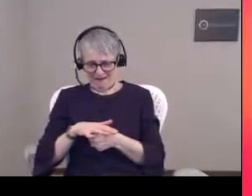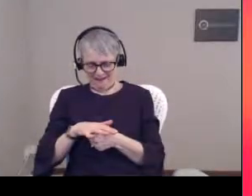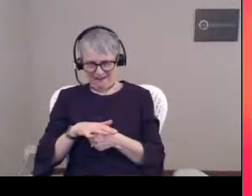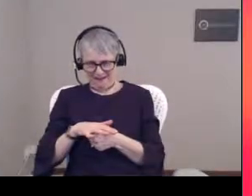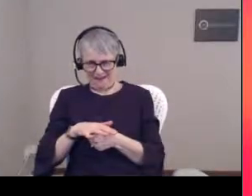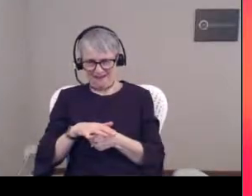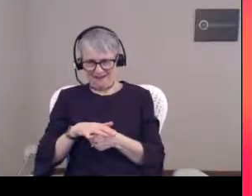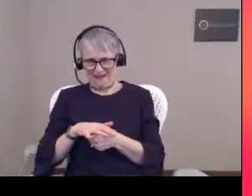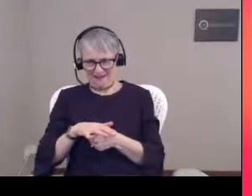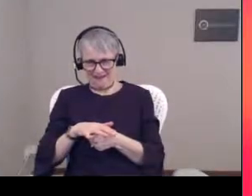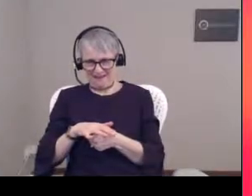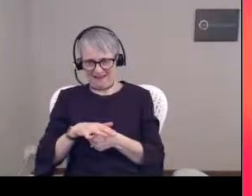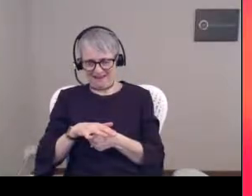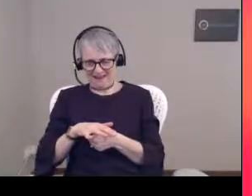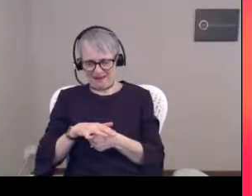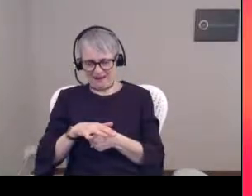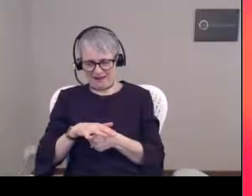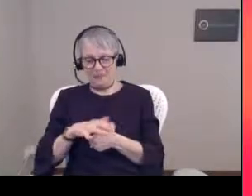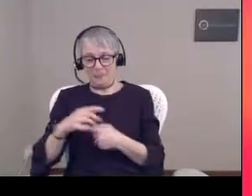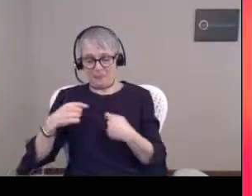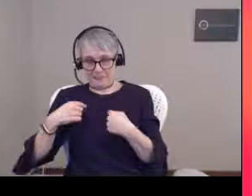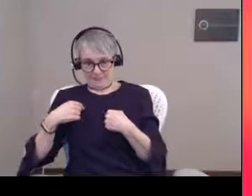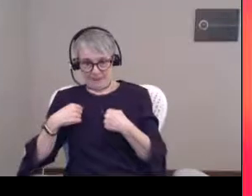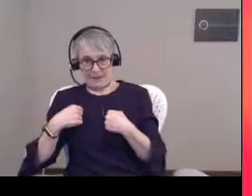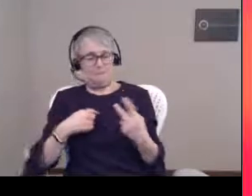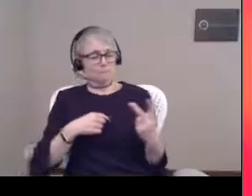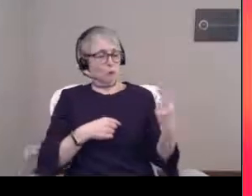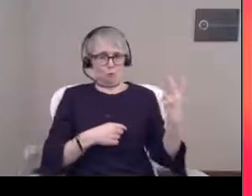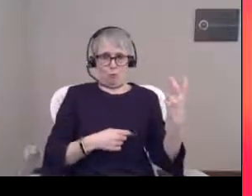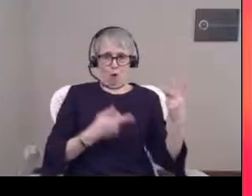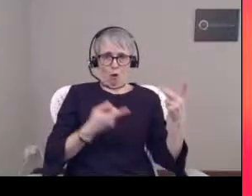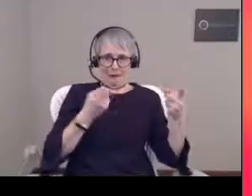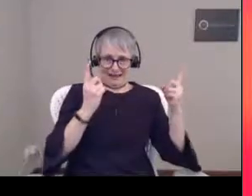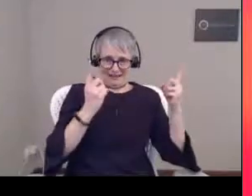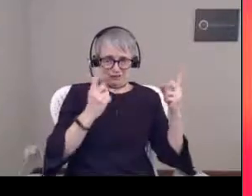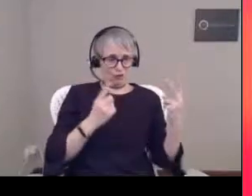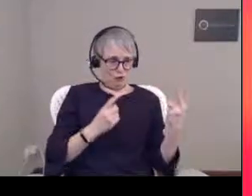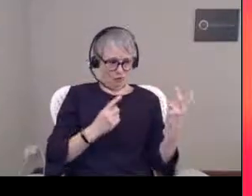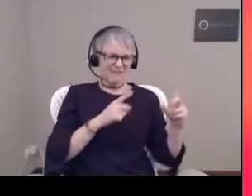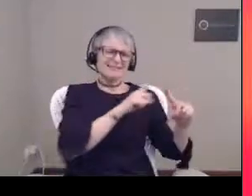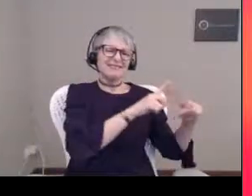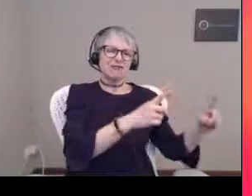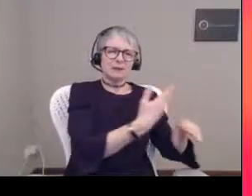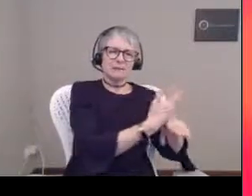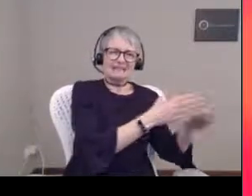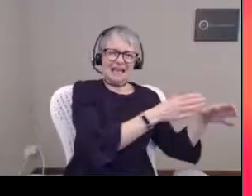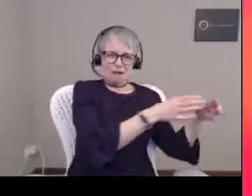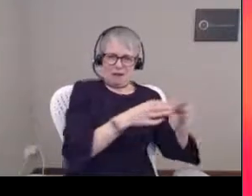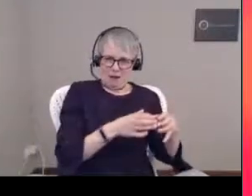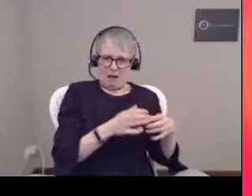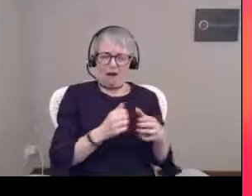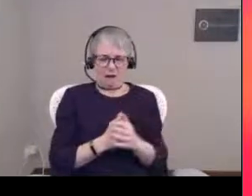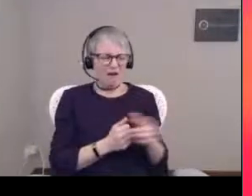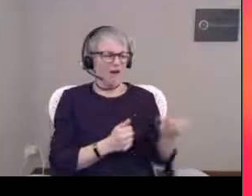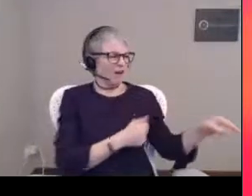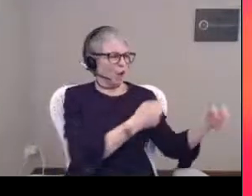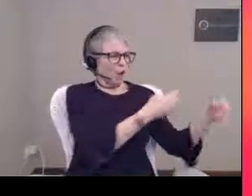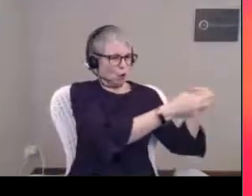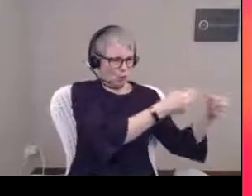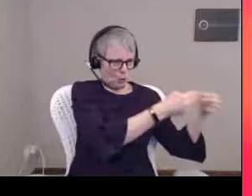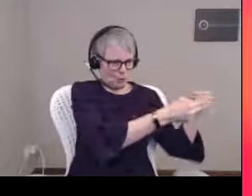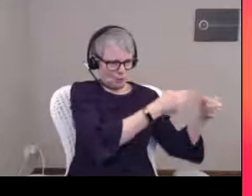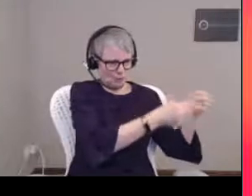and there's two other senior managers with me who look after different business areas. So Jason looks after news, and Bill looks